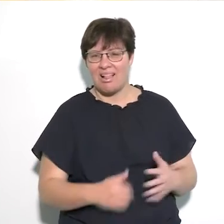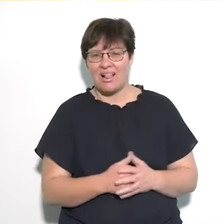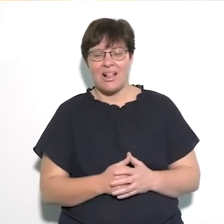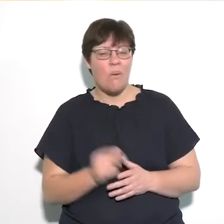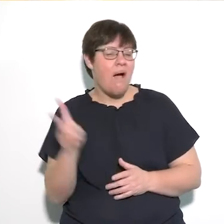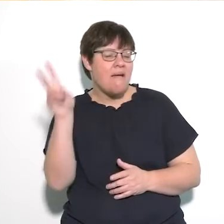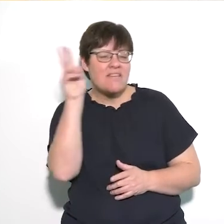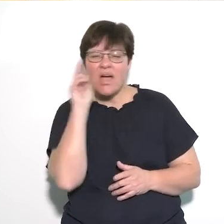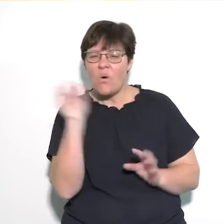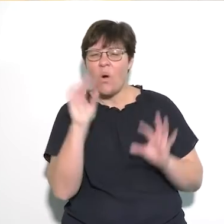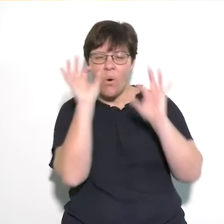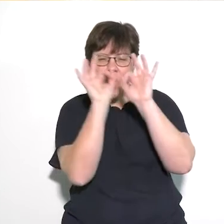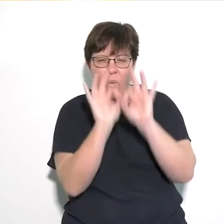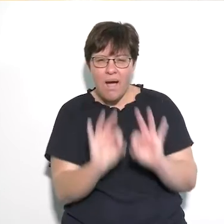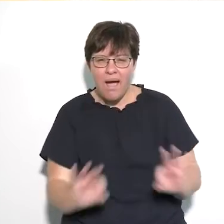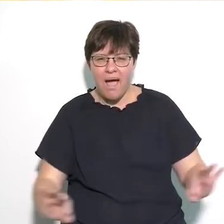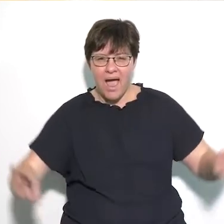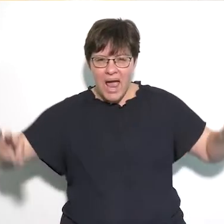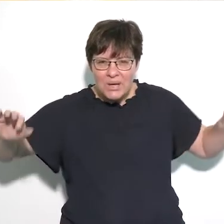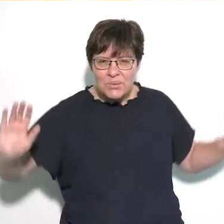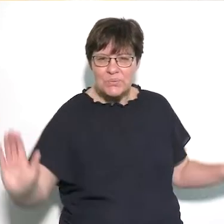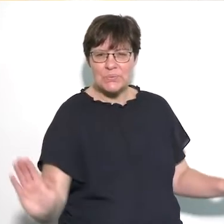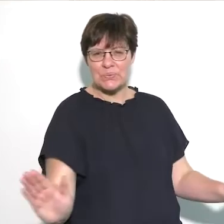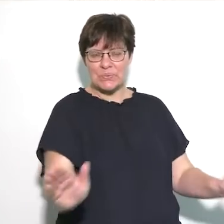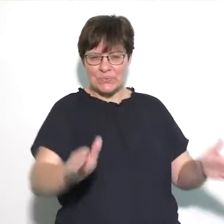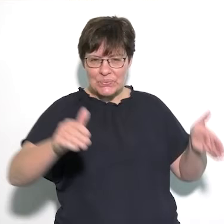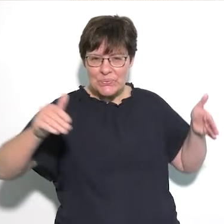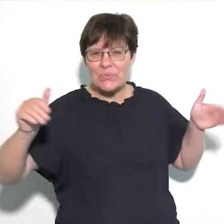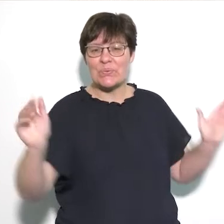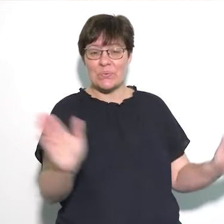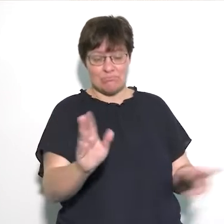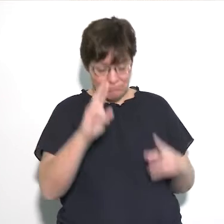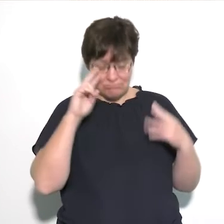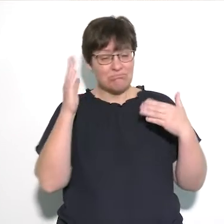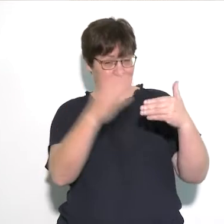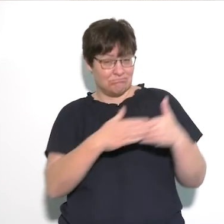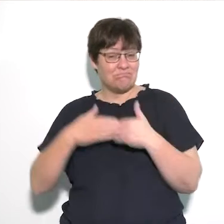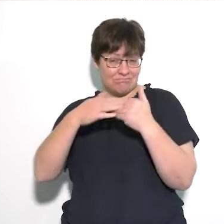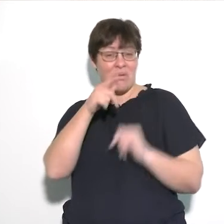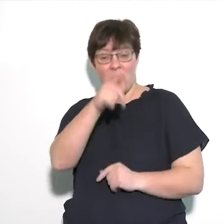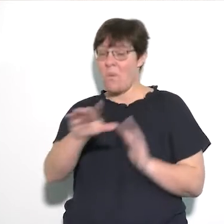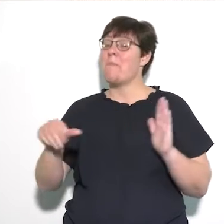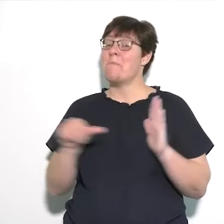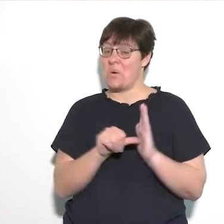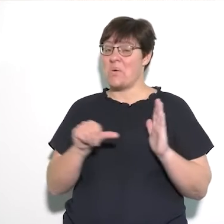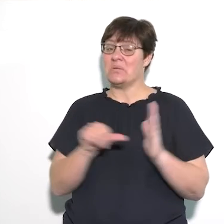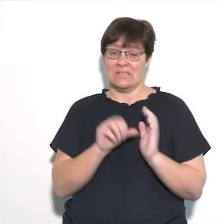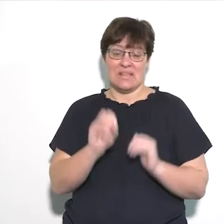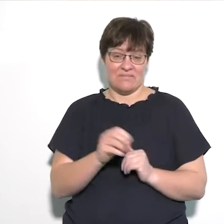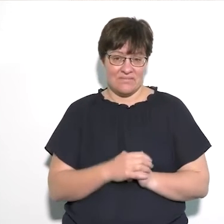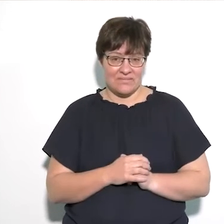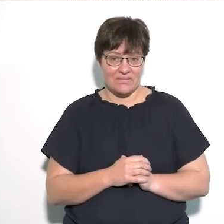can't hear them. They're so quiet. We need to look after our owls. They're really